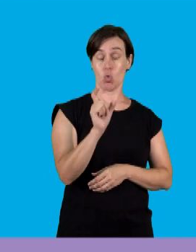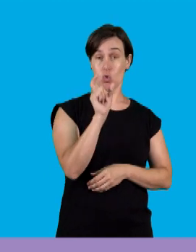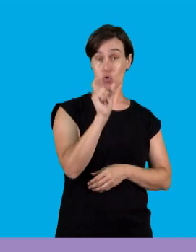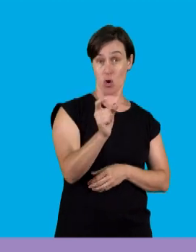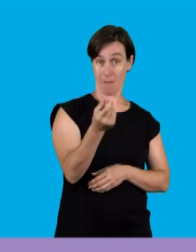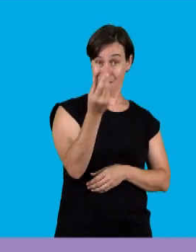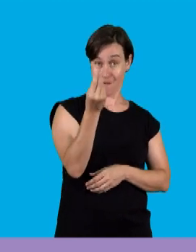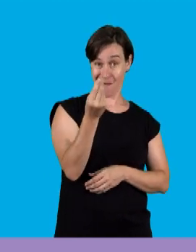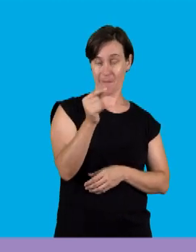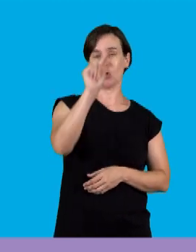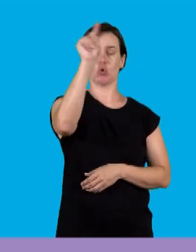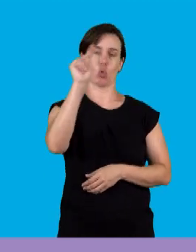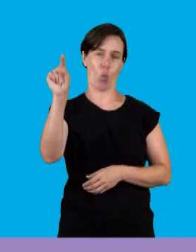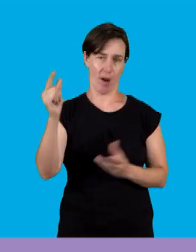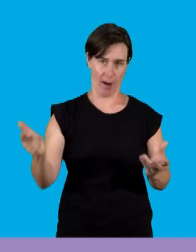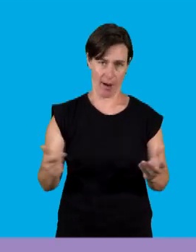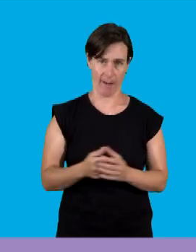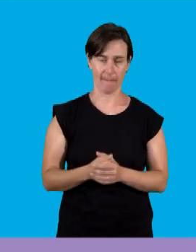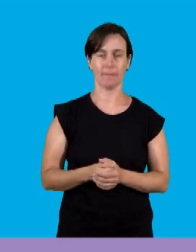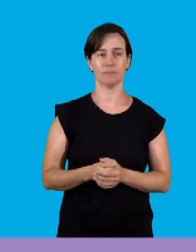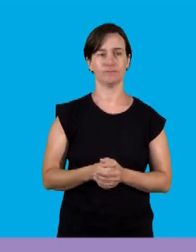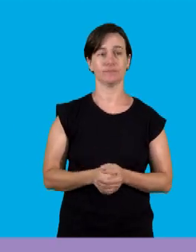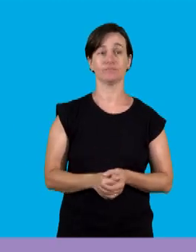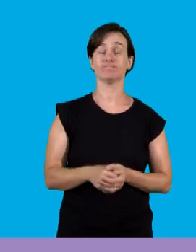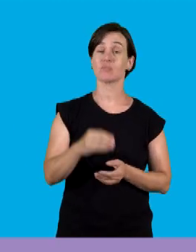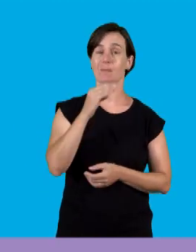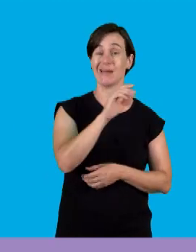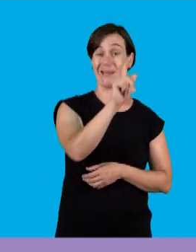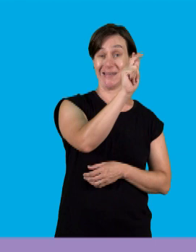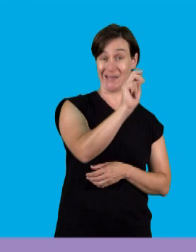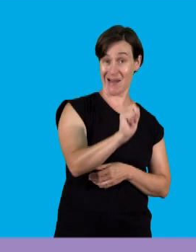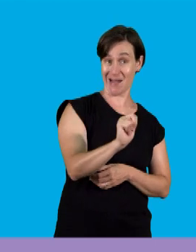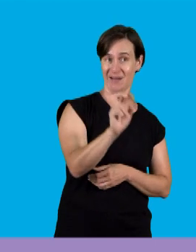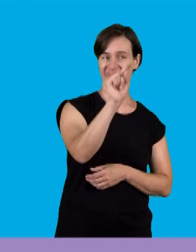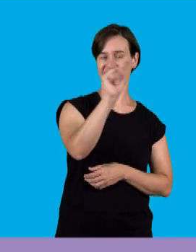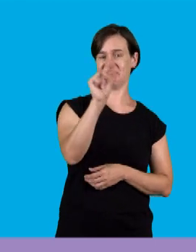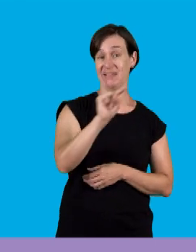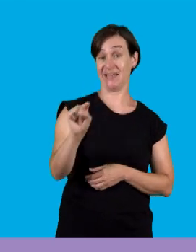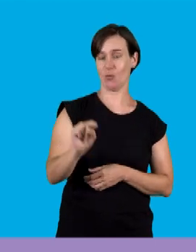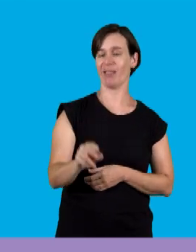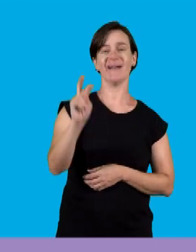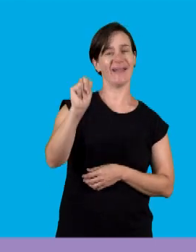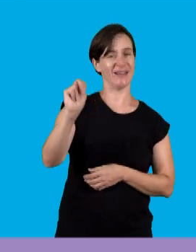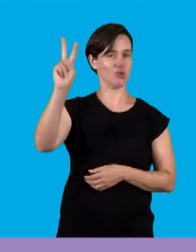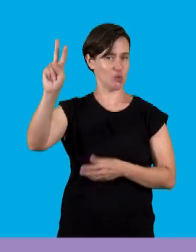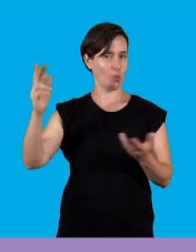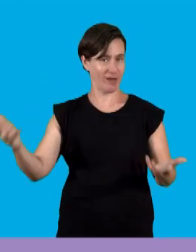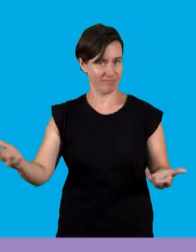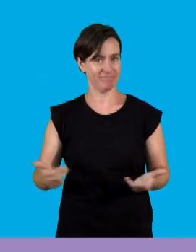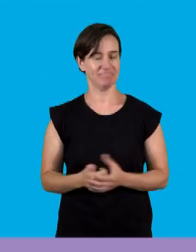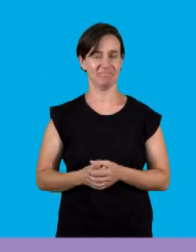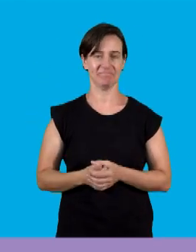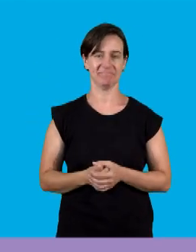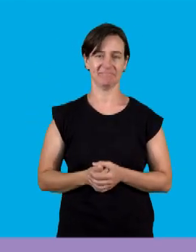the term number. So we are just going to square that term number. That means that if we represent our rule